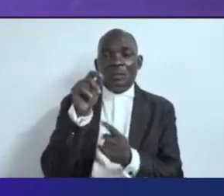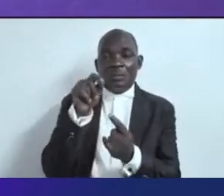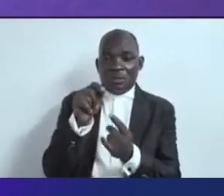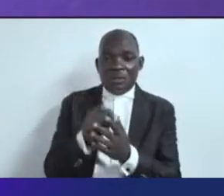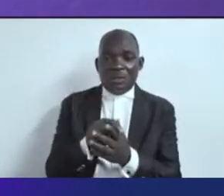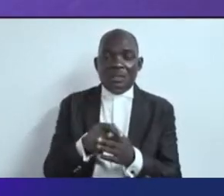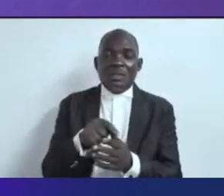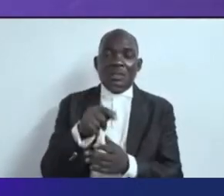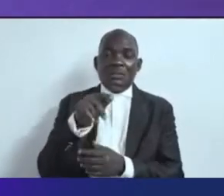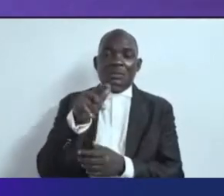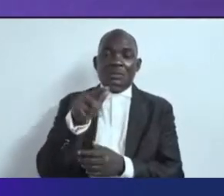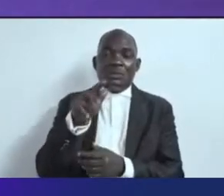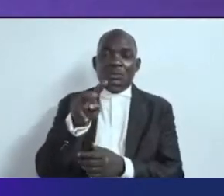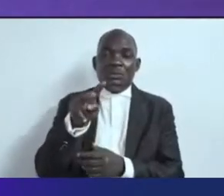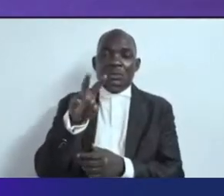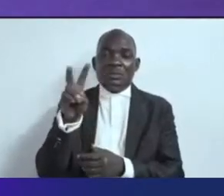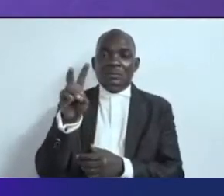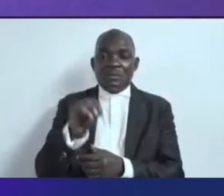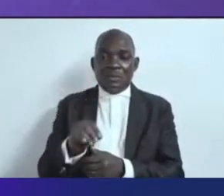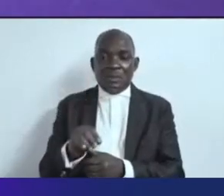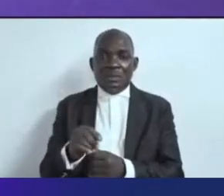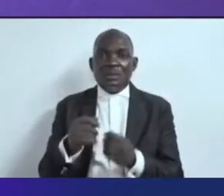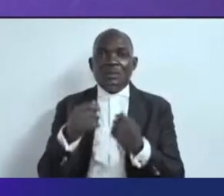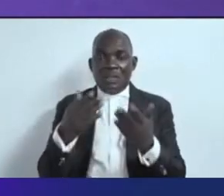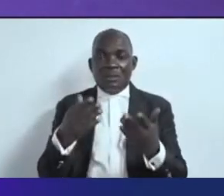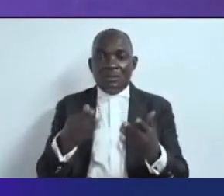to 27%. Thank you.